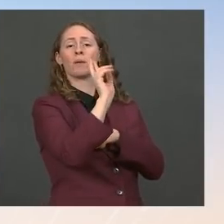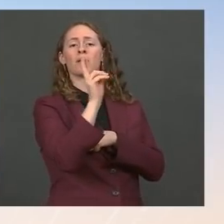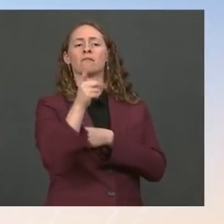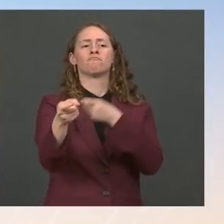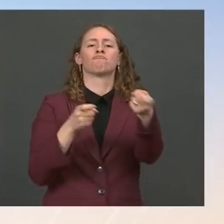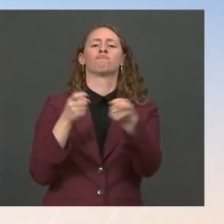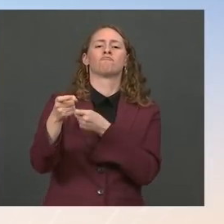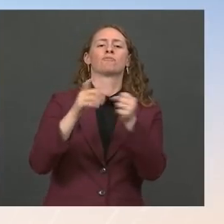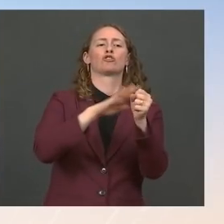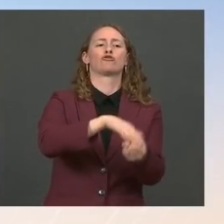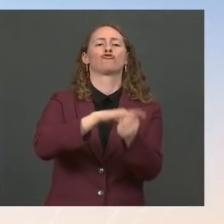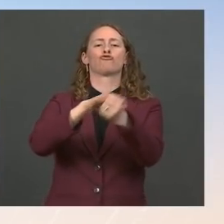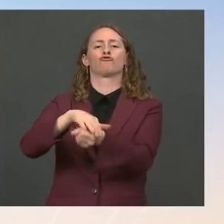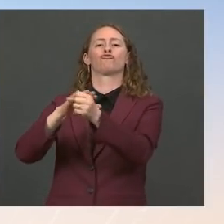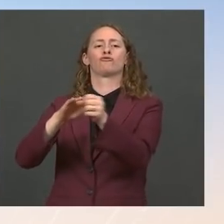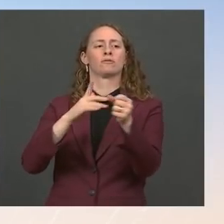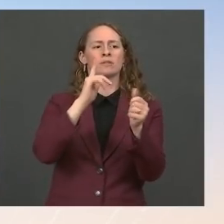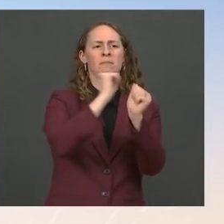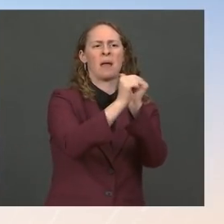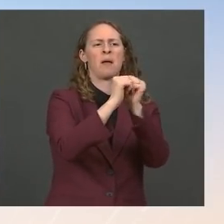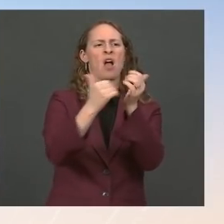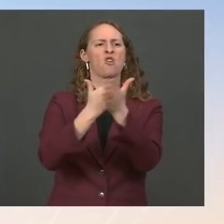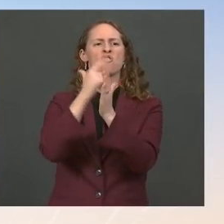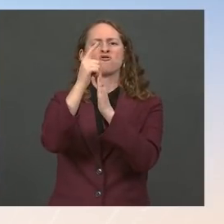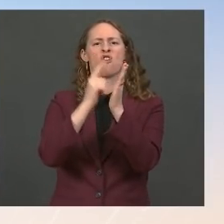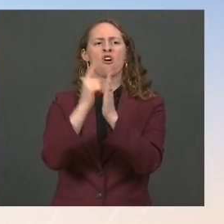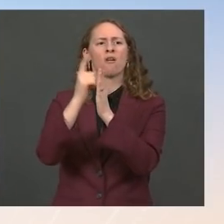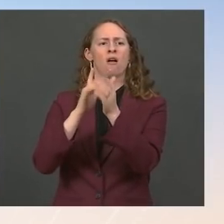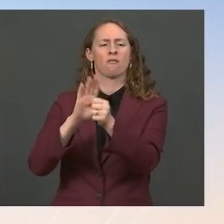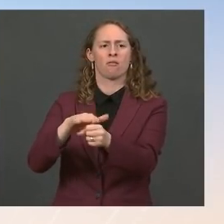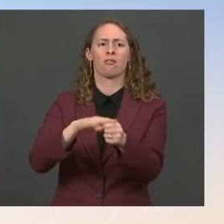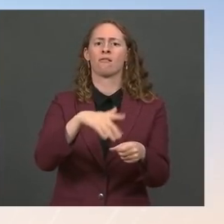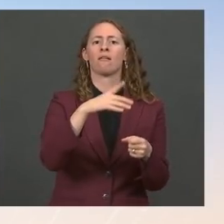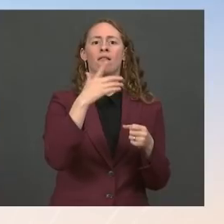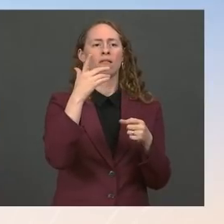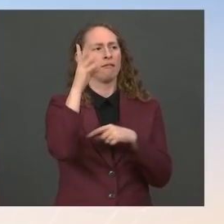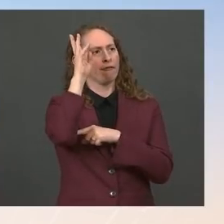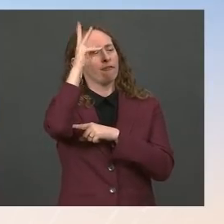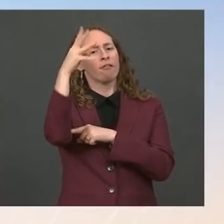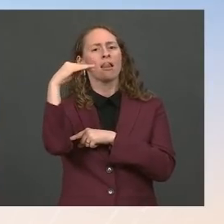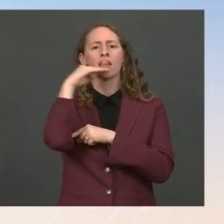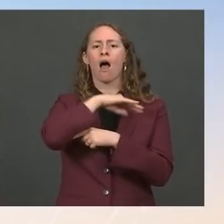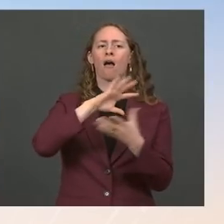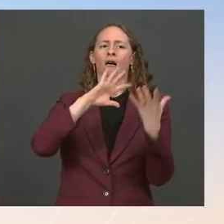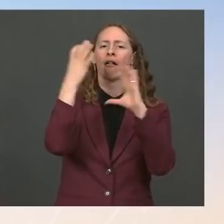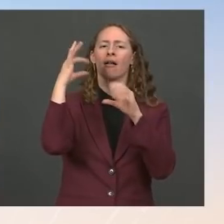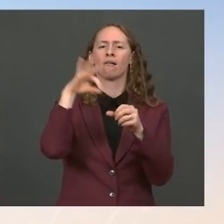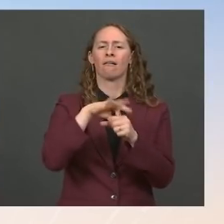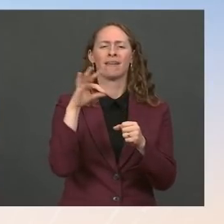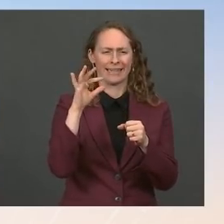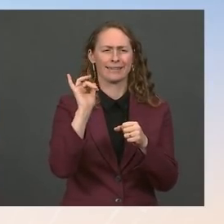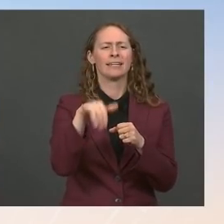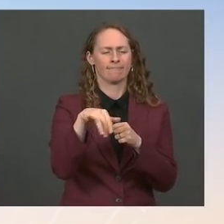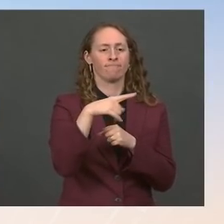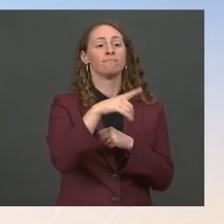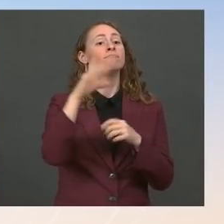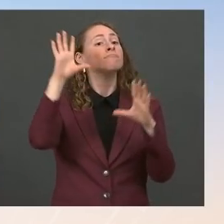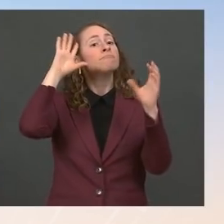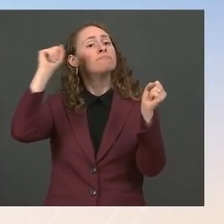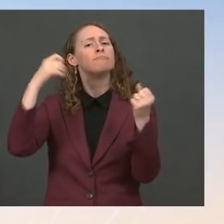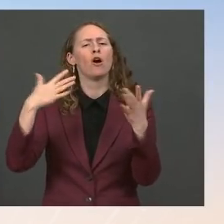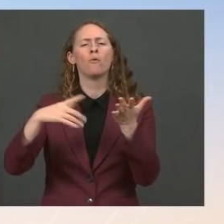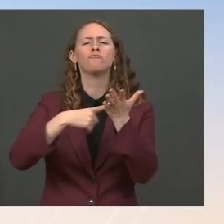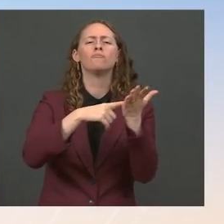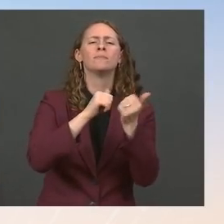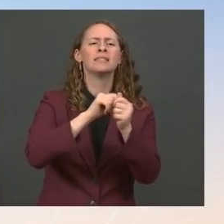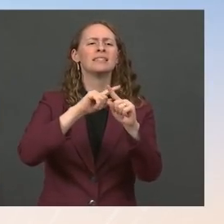across the country based on the big lie. I'd also note that the vice president also spoke with Senators King, Klobuchar, and Ossoff and delivered the same message,